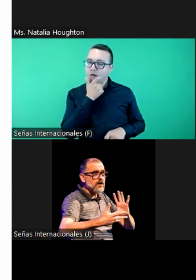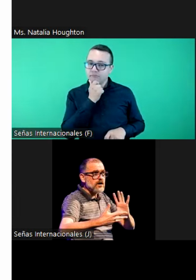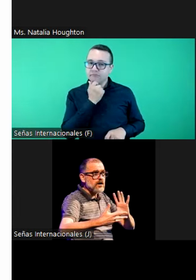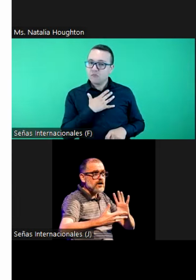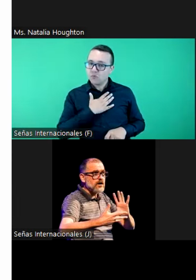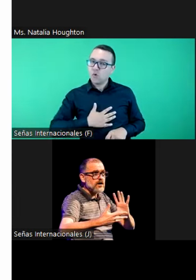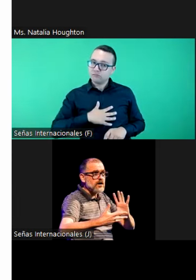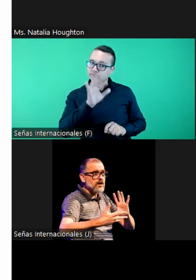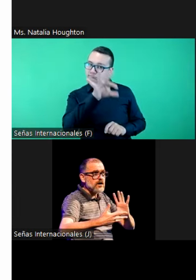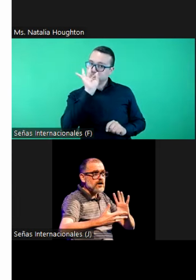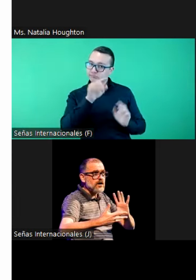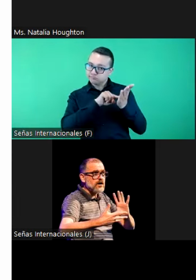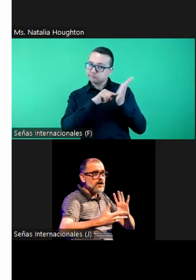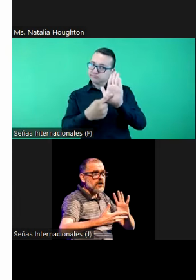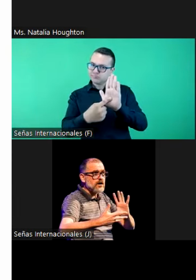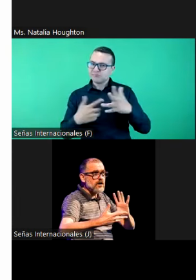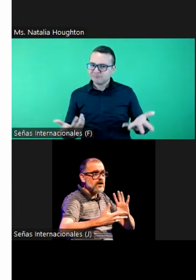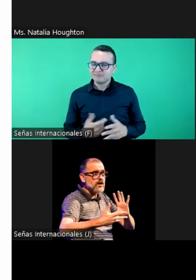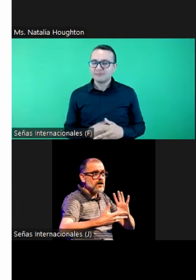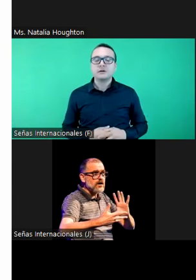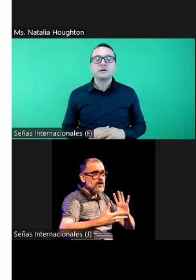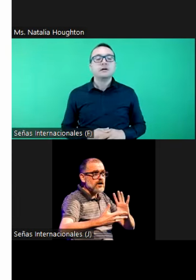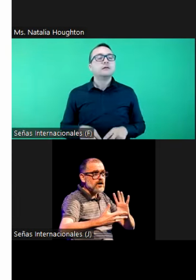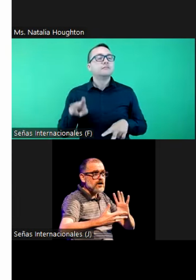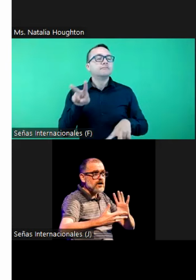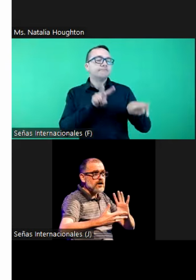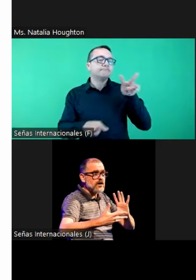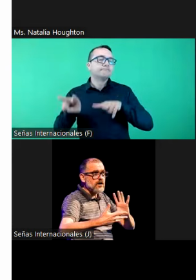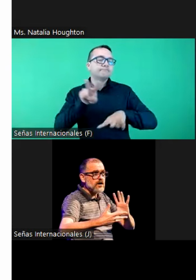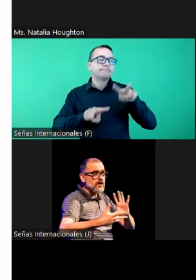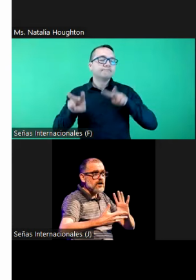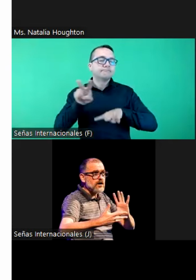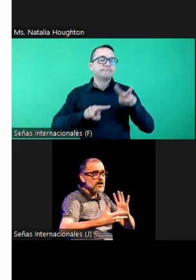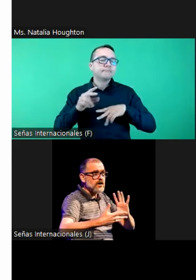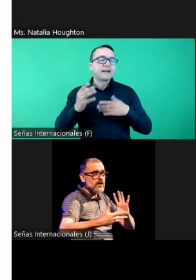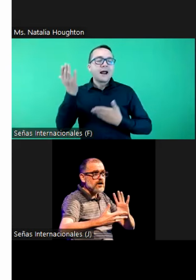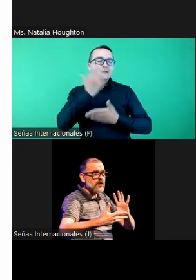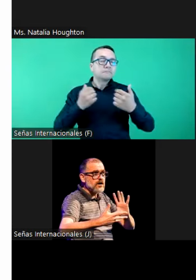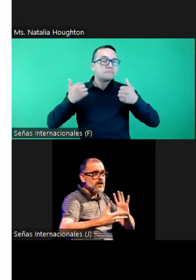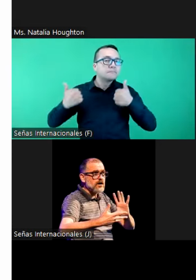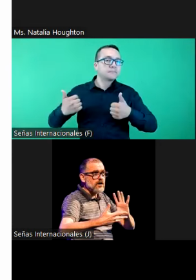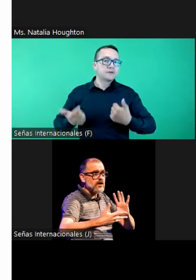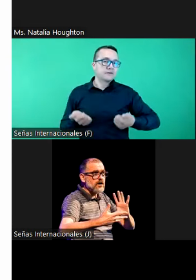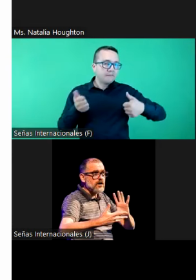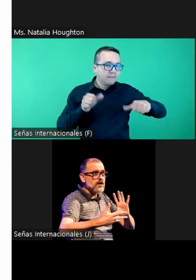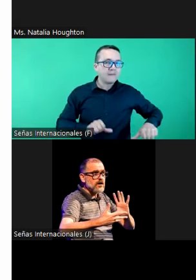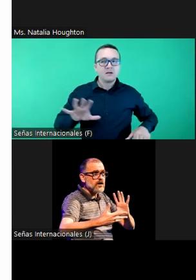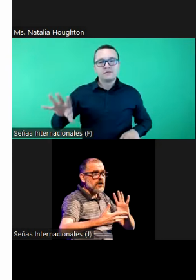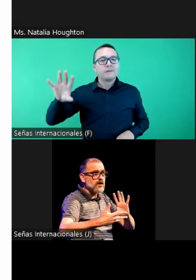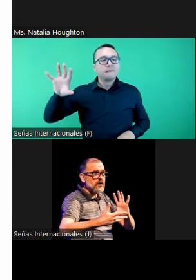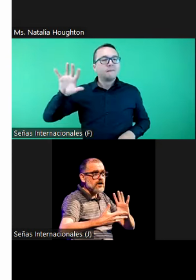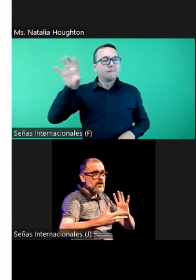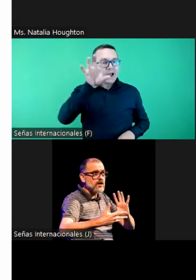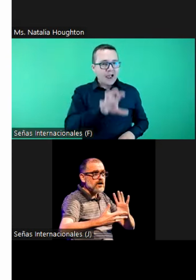point out, and that has to do with the qualitative analysis of what the countries